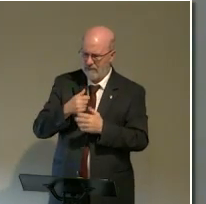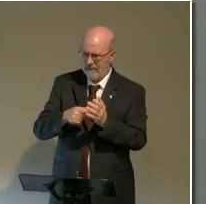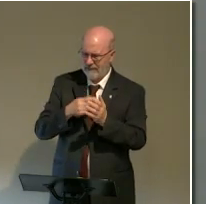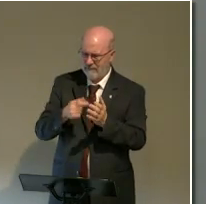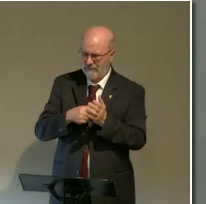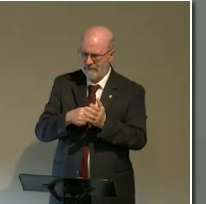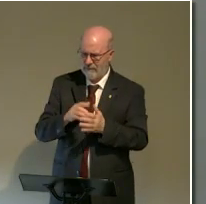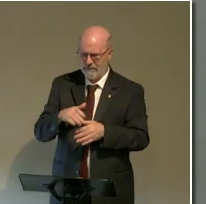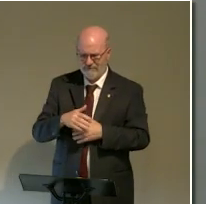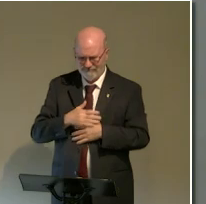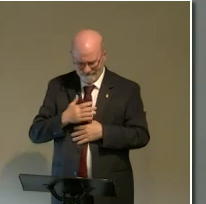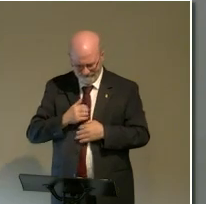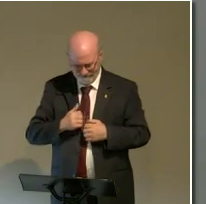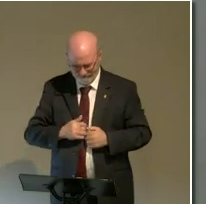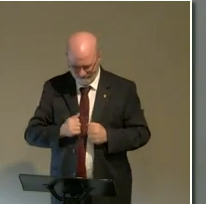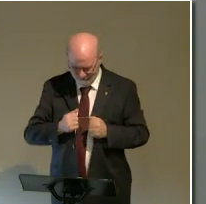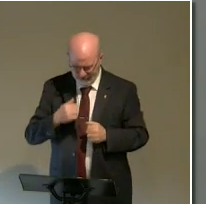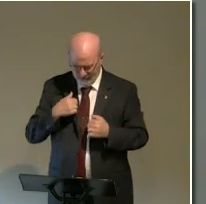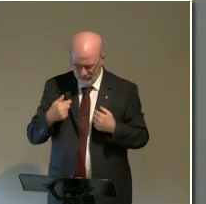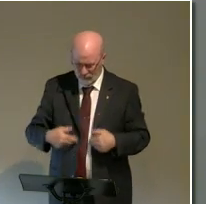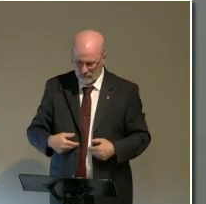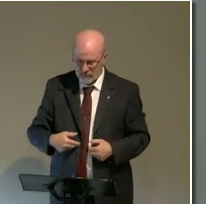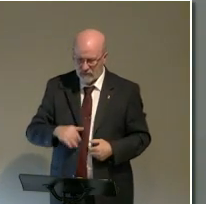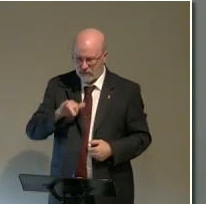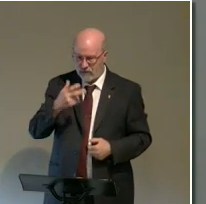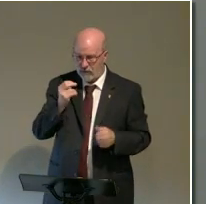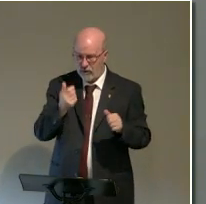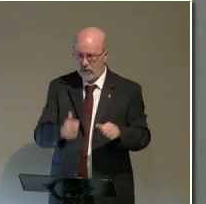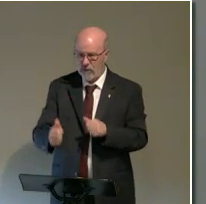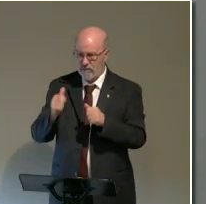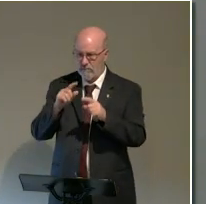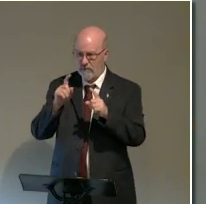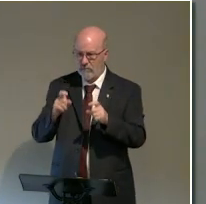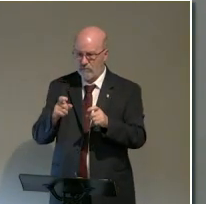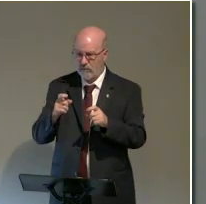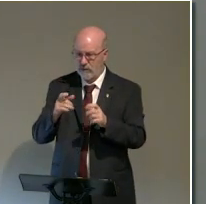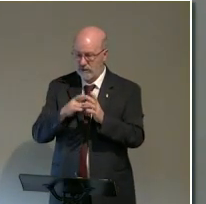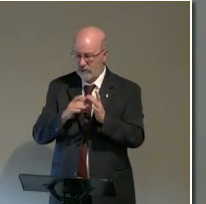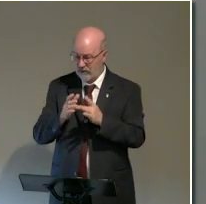I have to be like, hey, no, I am human. John the Baptist questioned it.